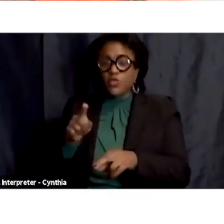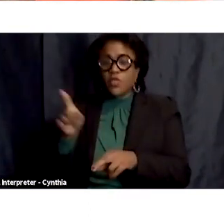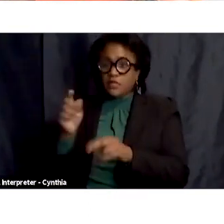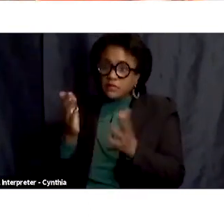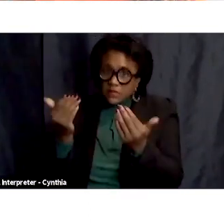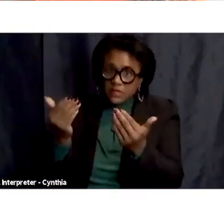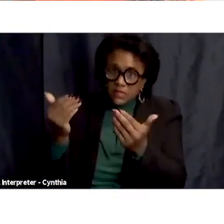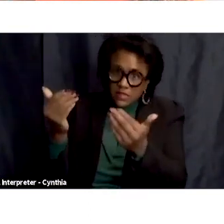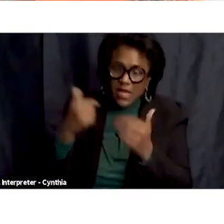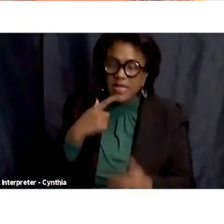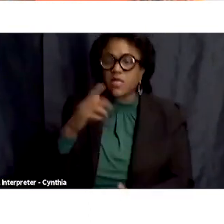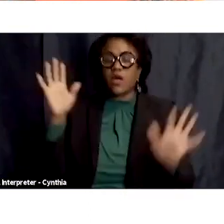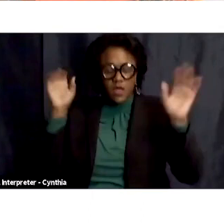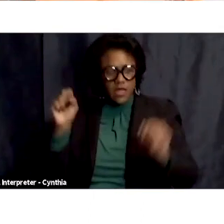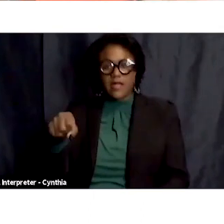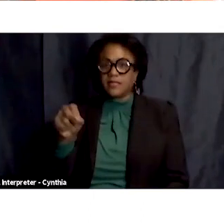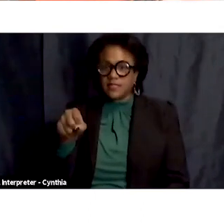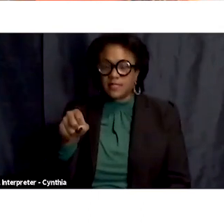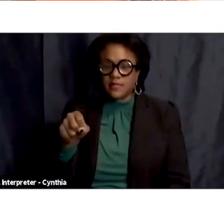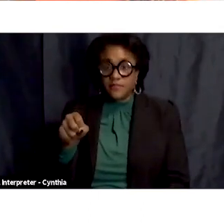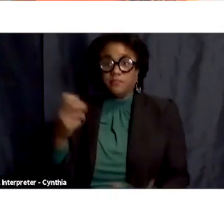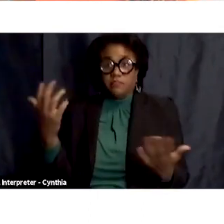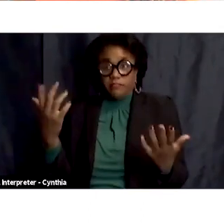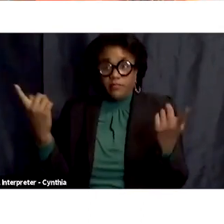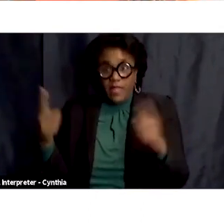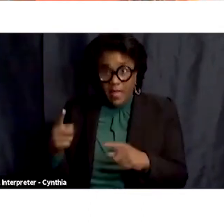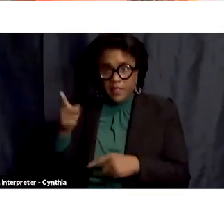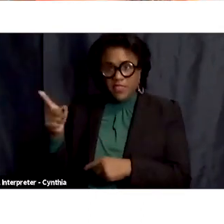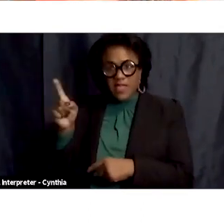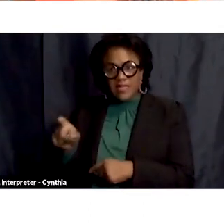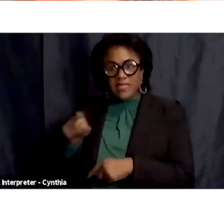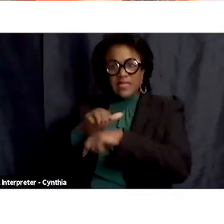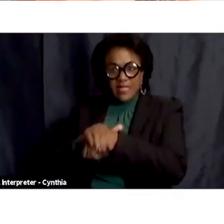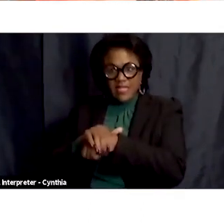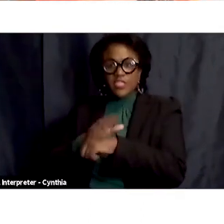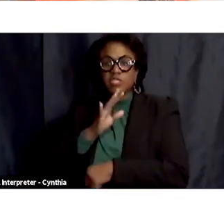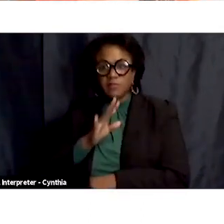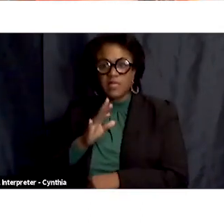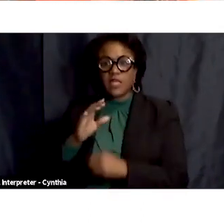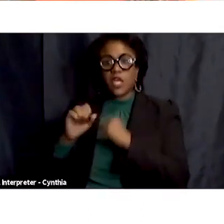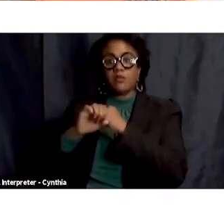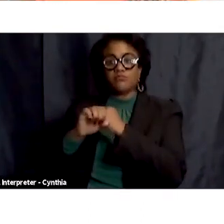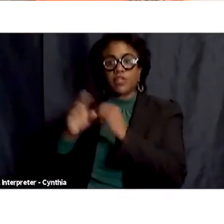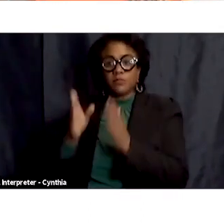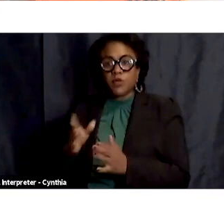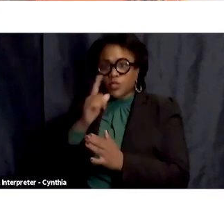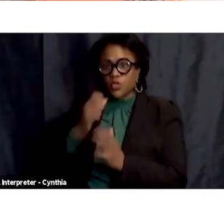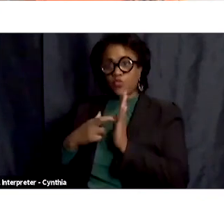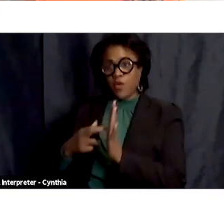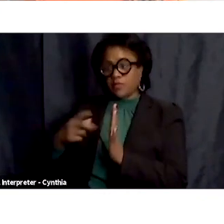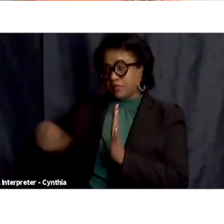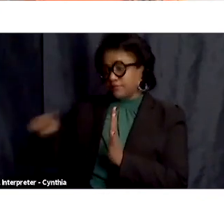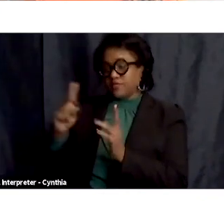so I said, yes, I will go. Essentially what they needed was an English-speaking press person to represent these folks. So I went to